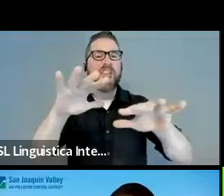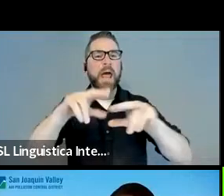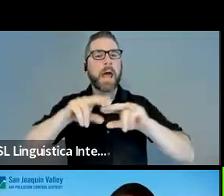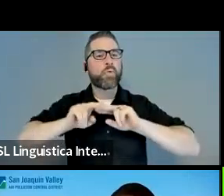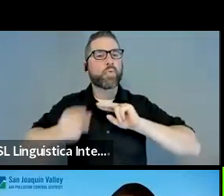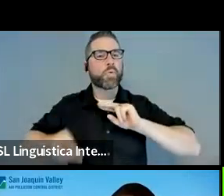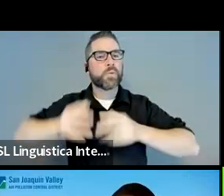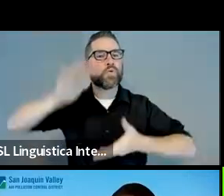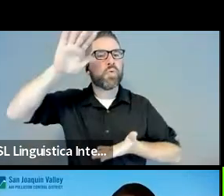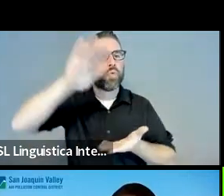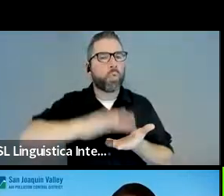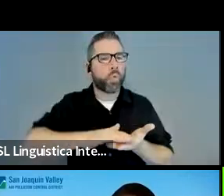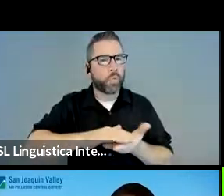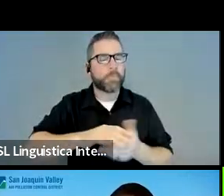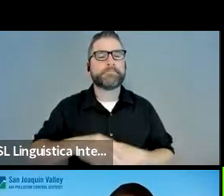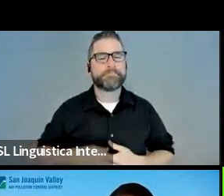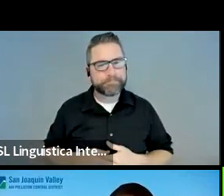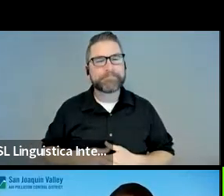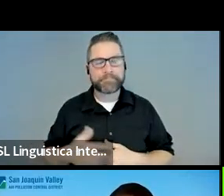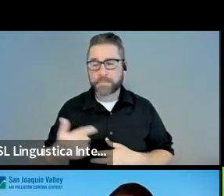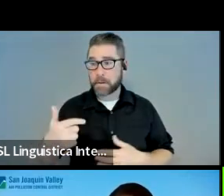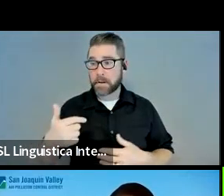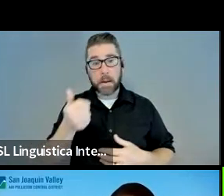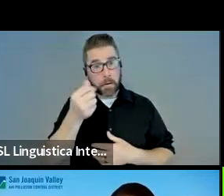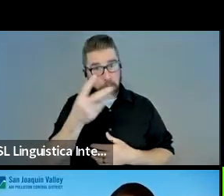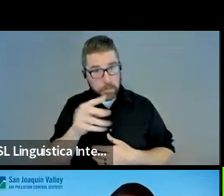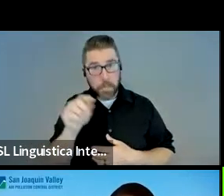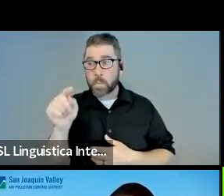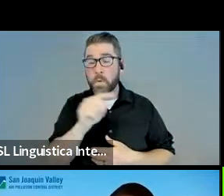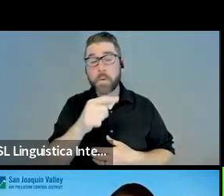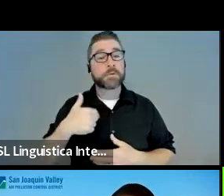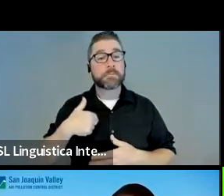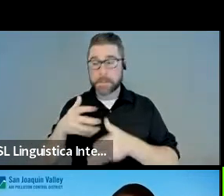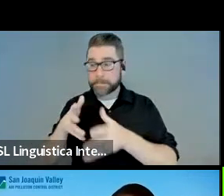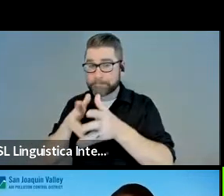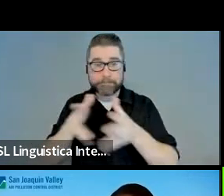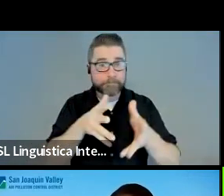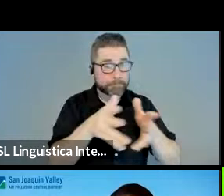that the gathering brought